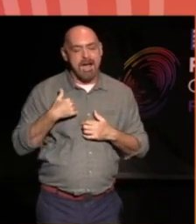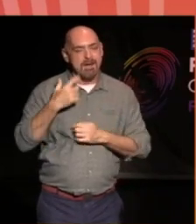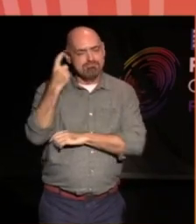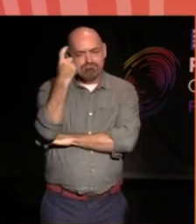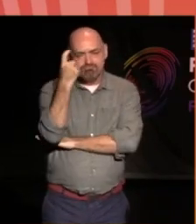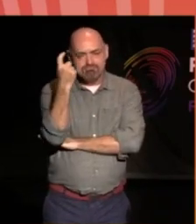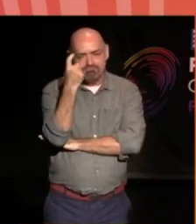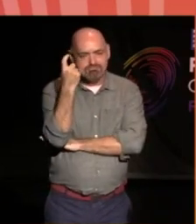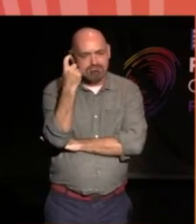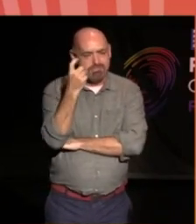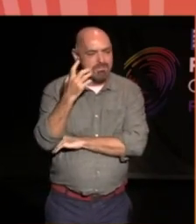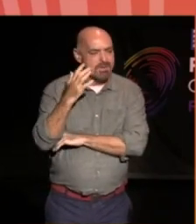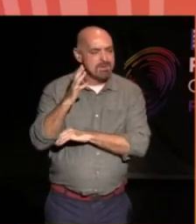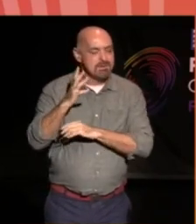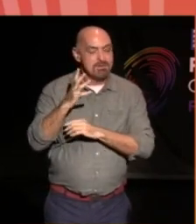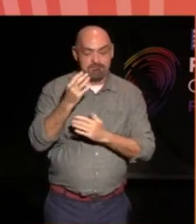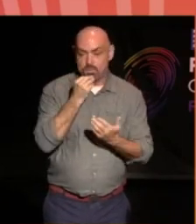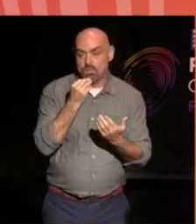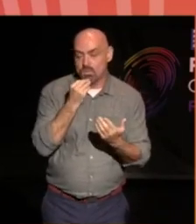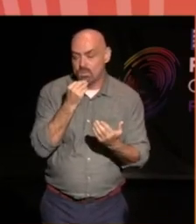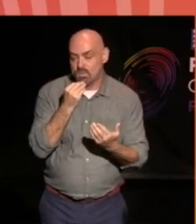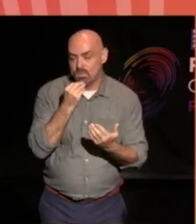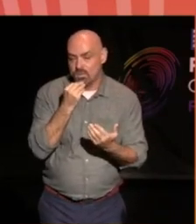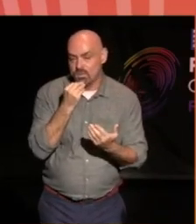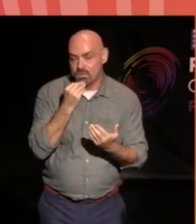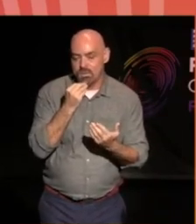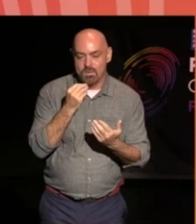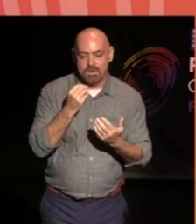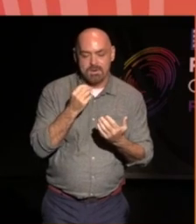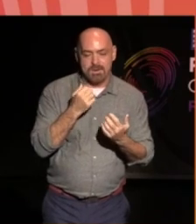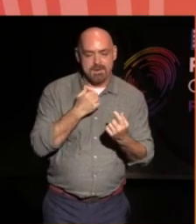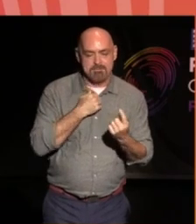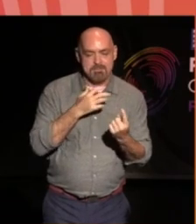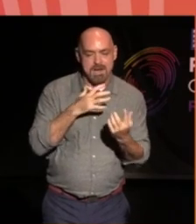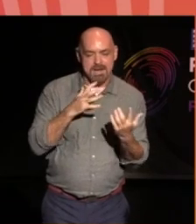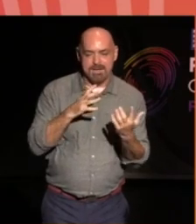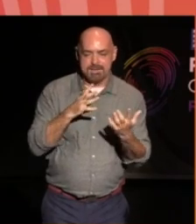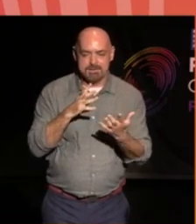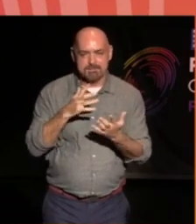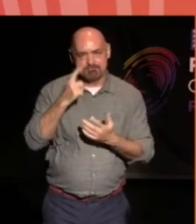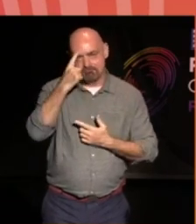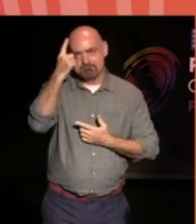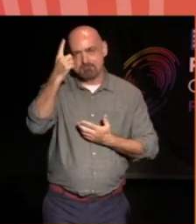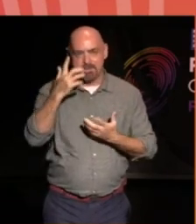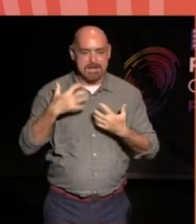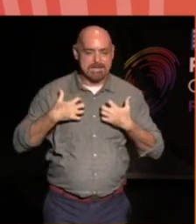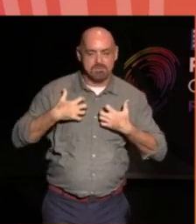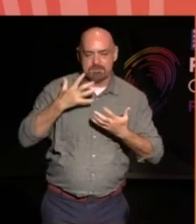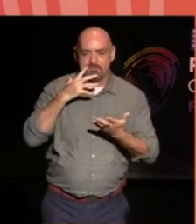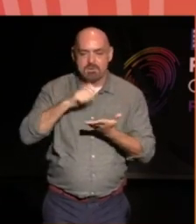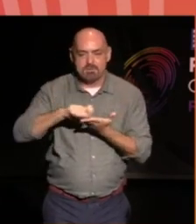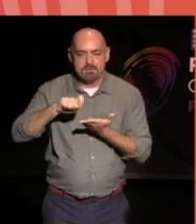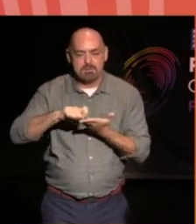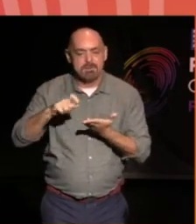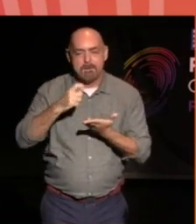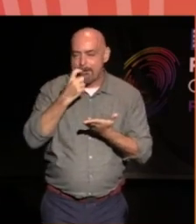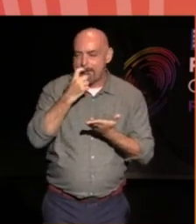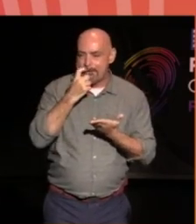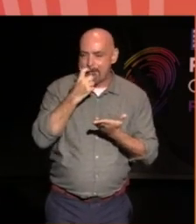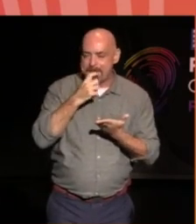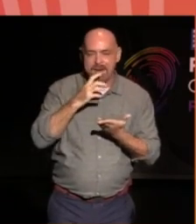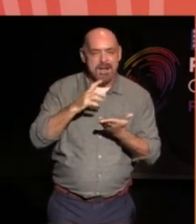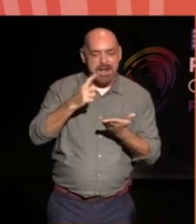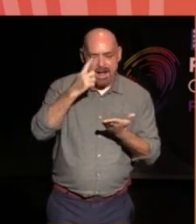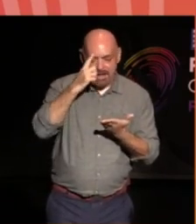very much about food in terms of my angle for this piece, and I was thinking about the act of